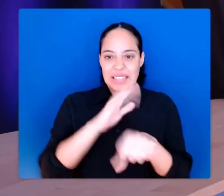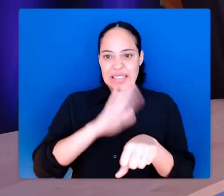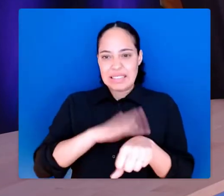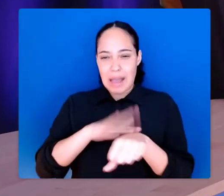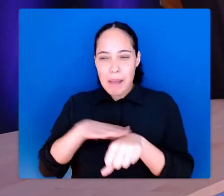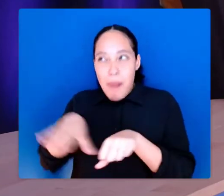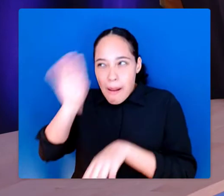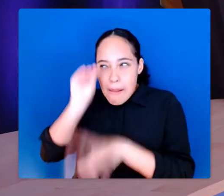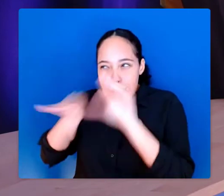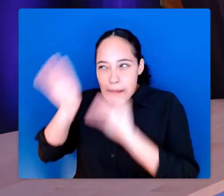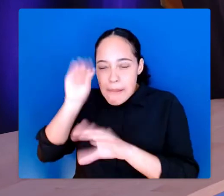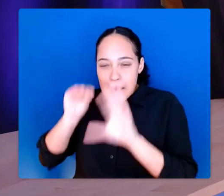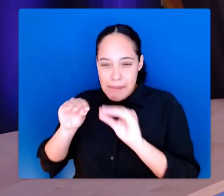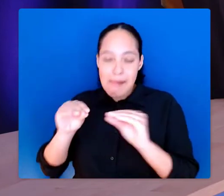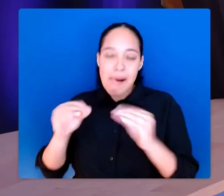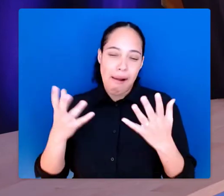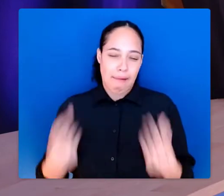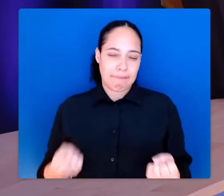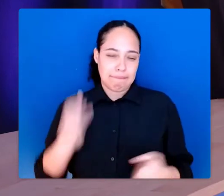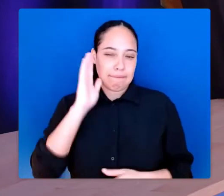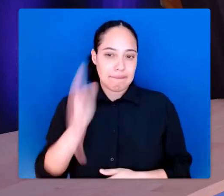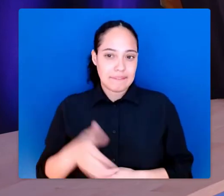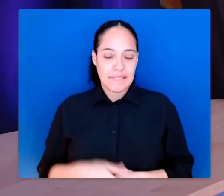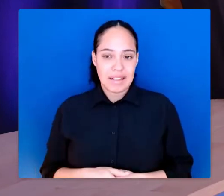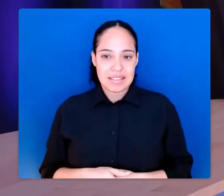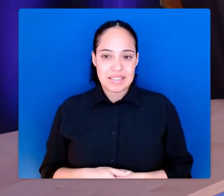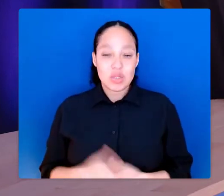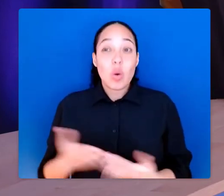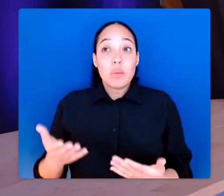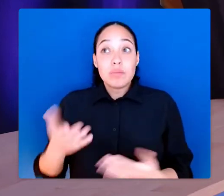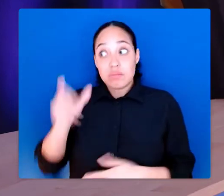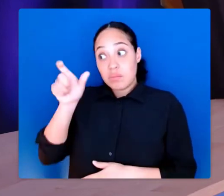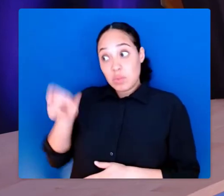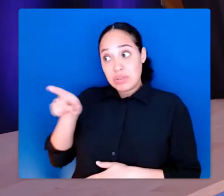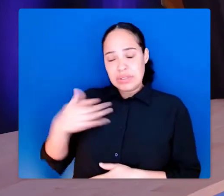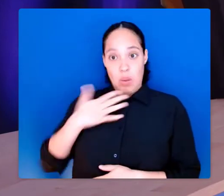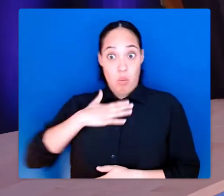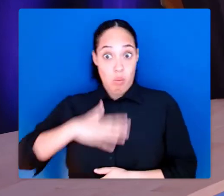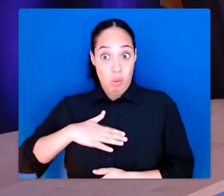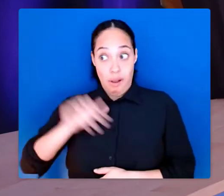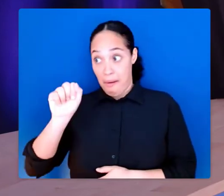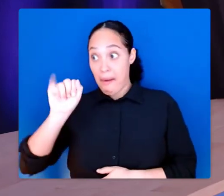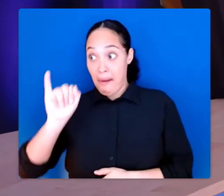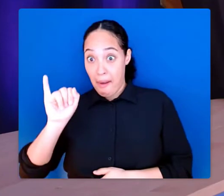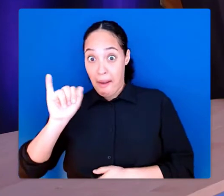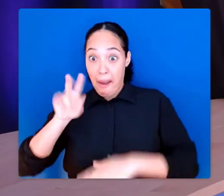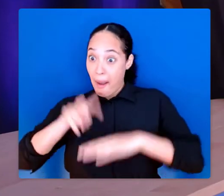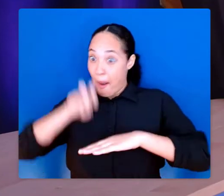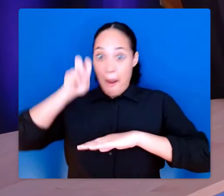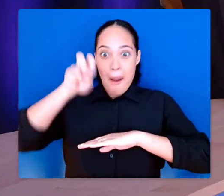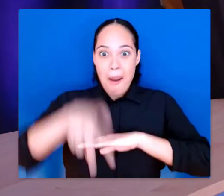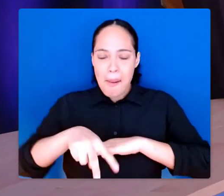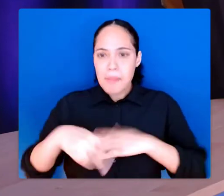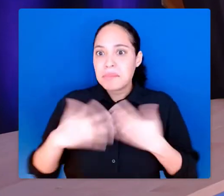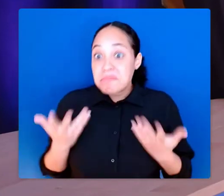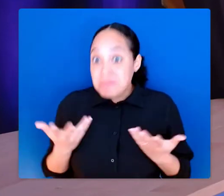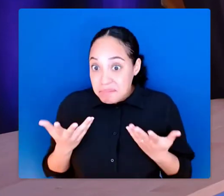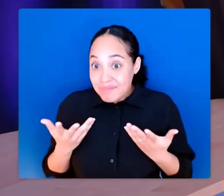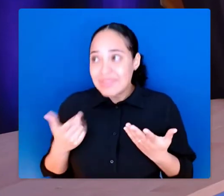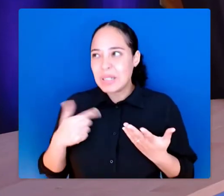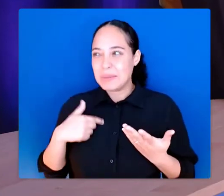carbon footprints. And there were a few lectures which I attended which helped me shape my view about